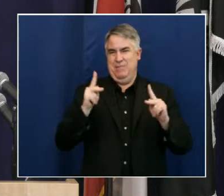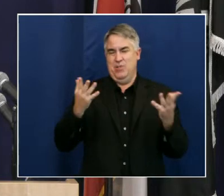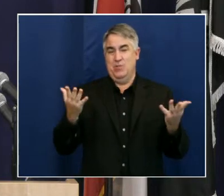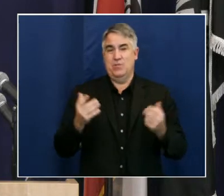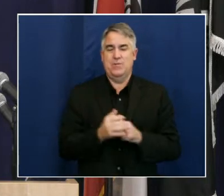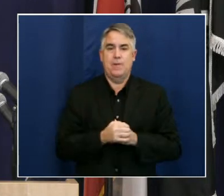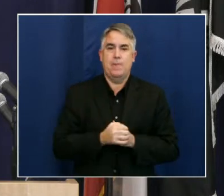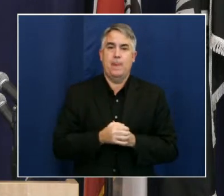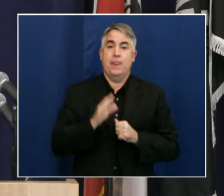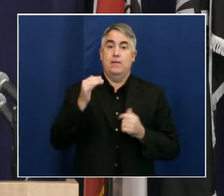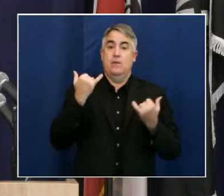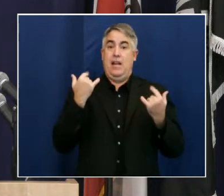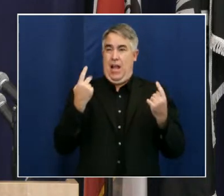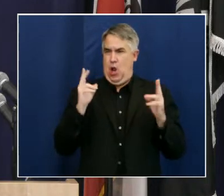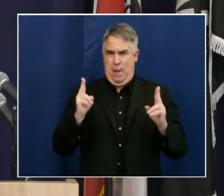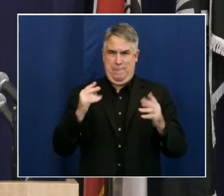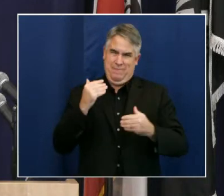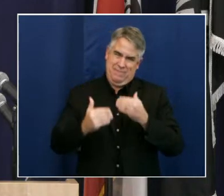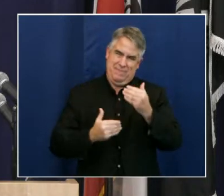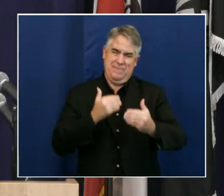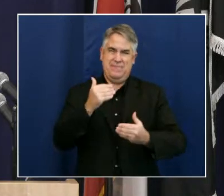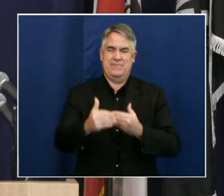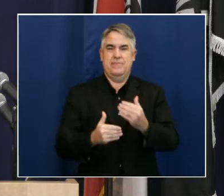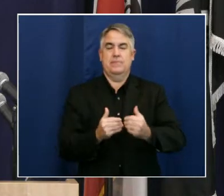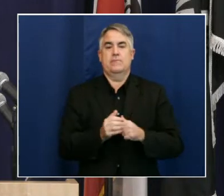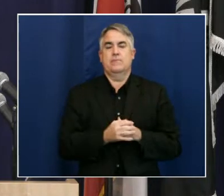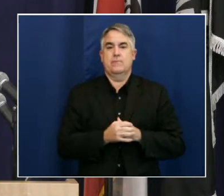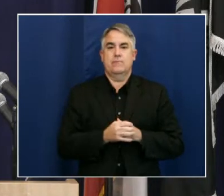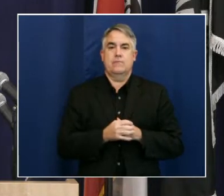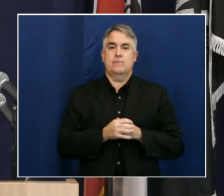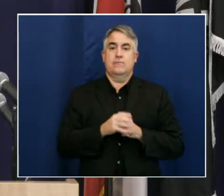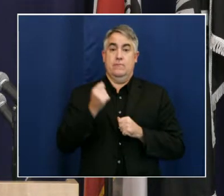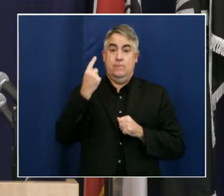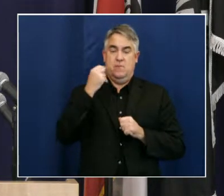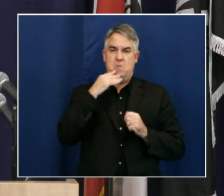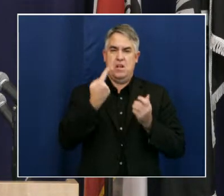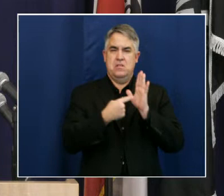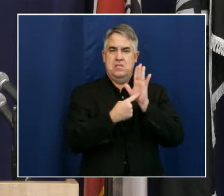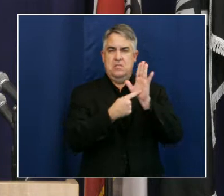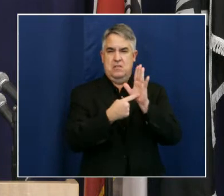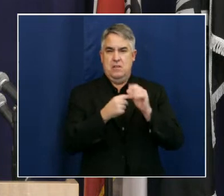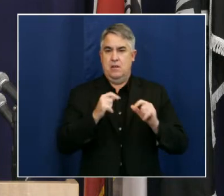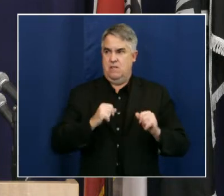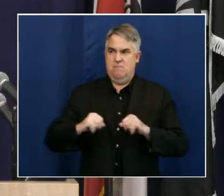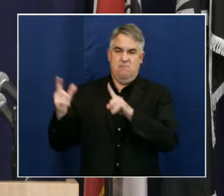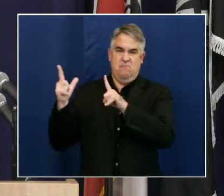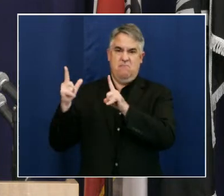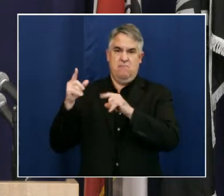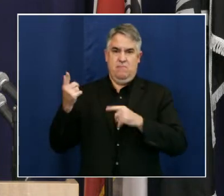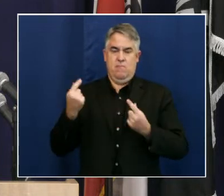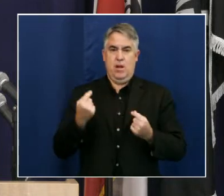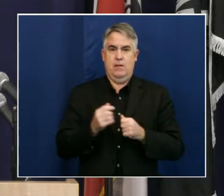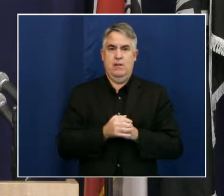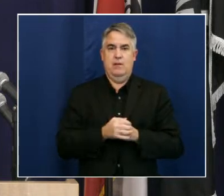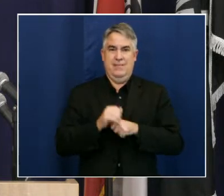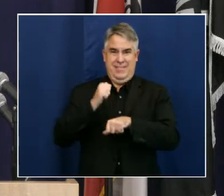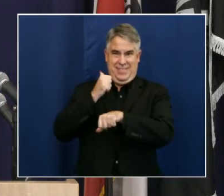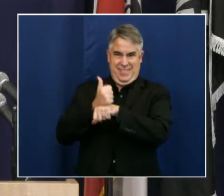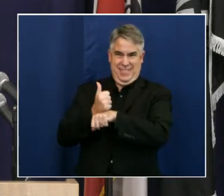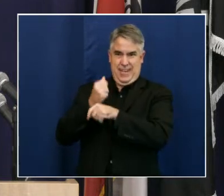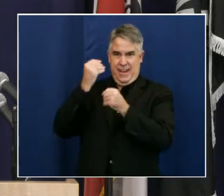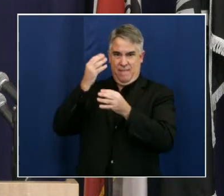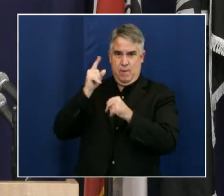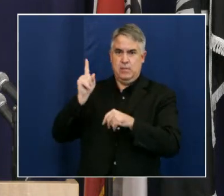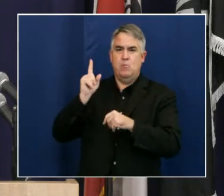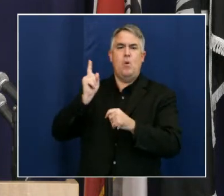we can. And in a minute, I'm going to walk you through what some of those plans are as it relates to pods and super stations and partnerships